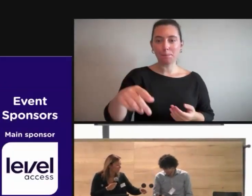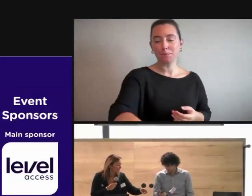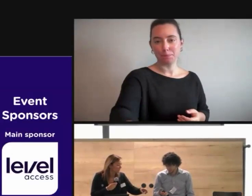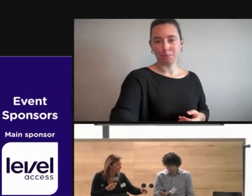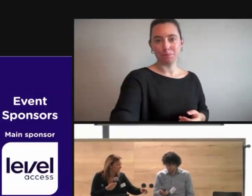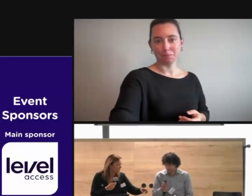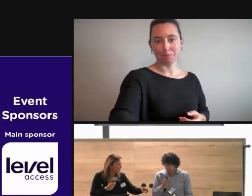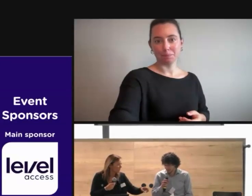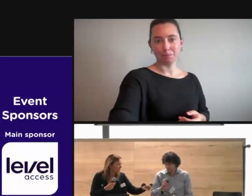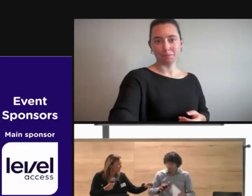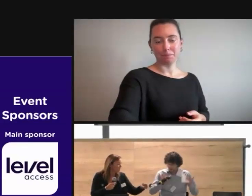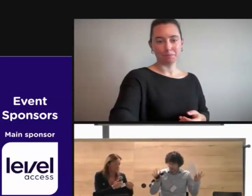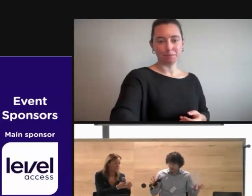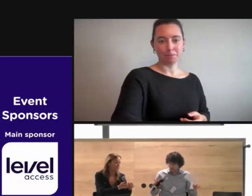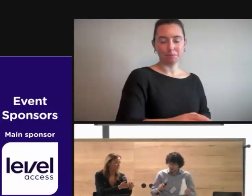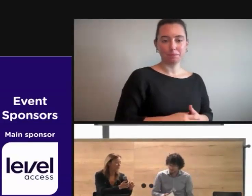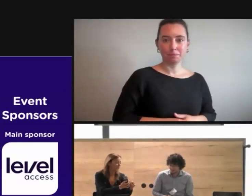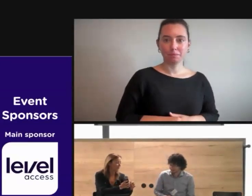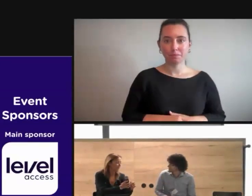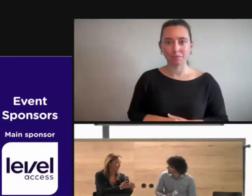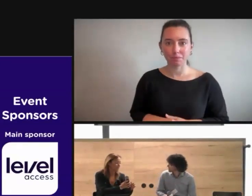so stupid of me, but you need to.